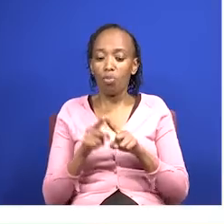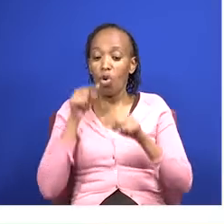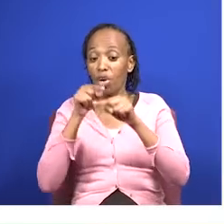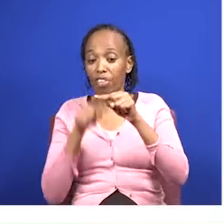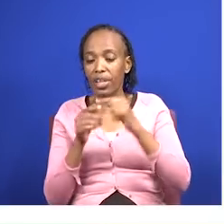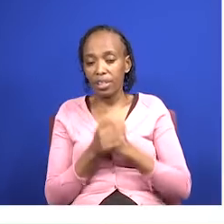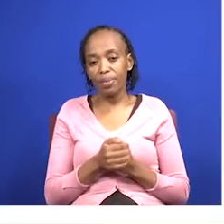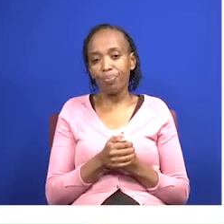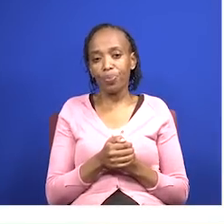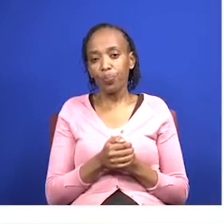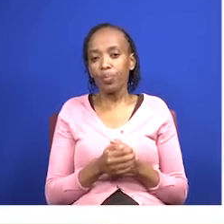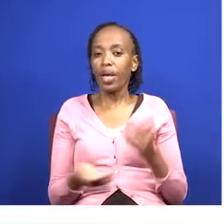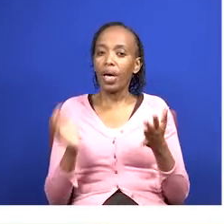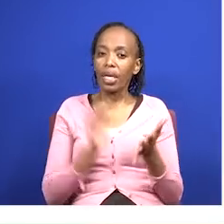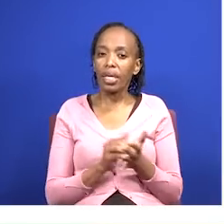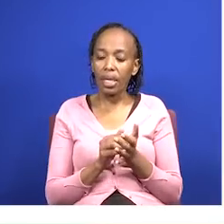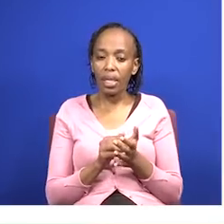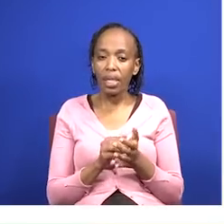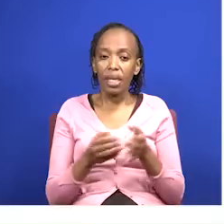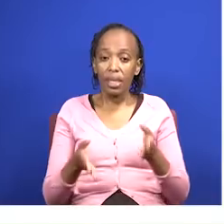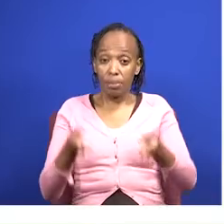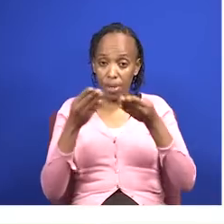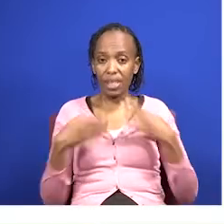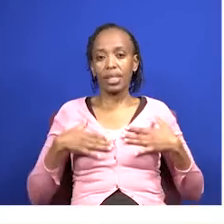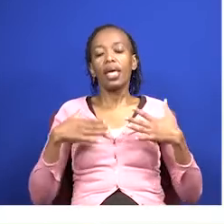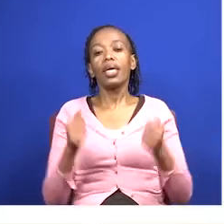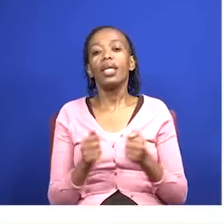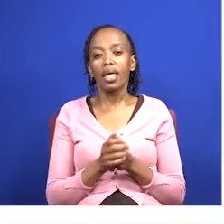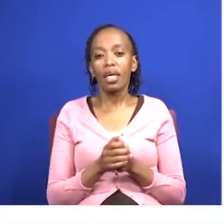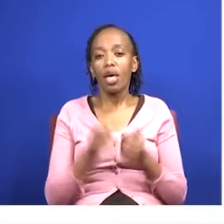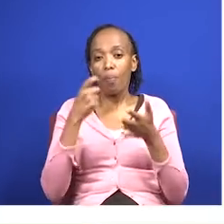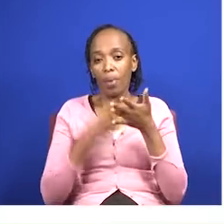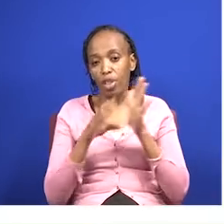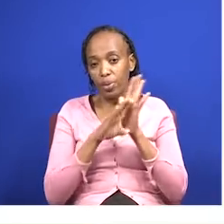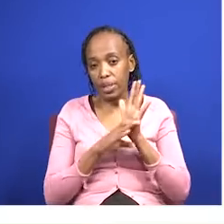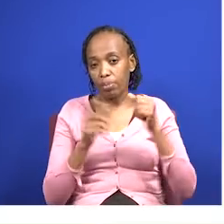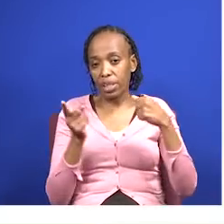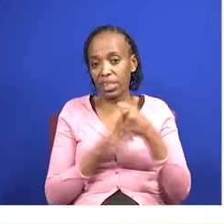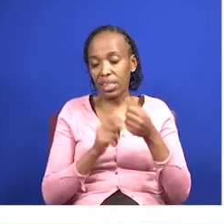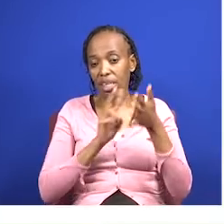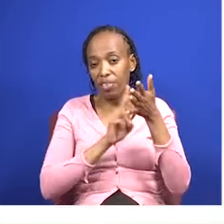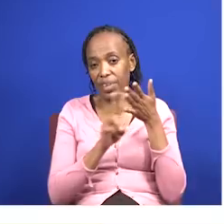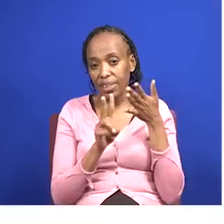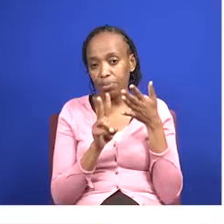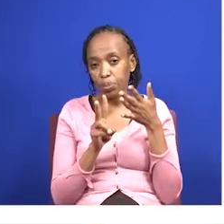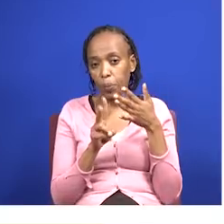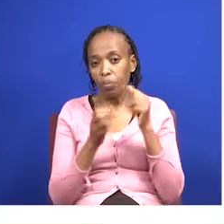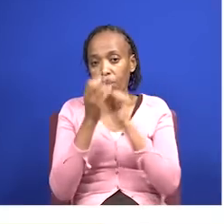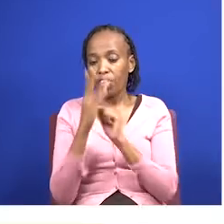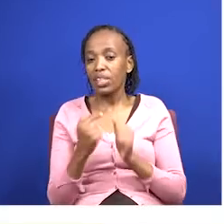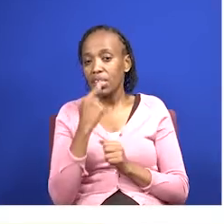revenge. And once again, it brings healing. Matthew chapter 6,